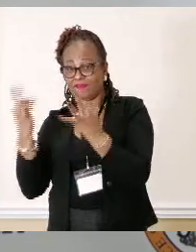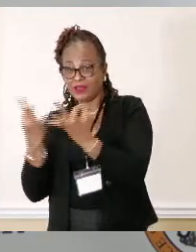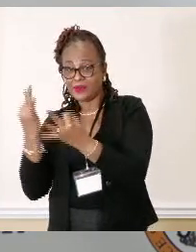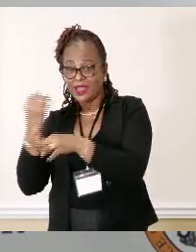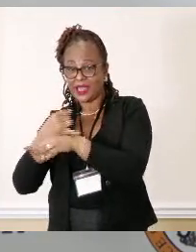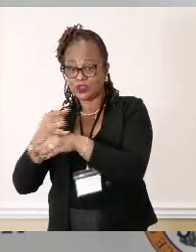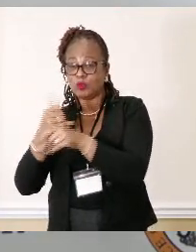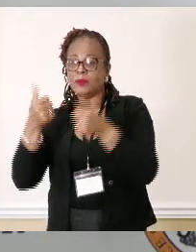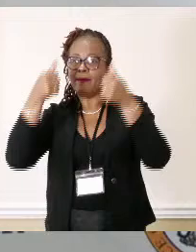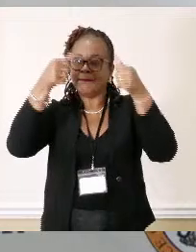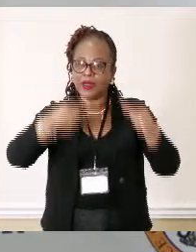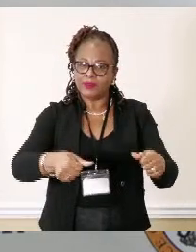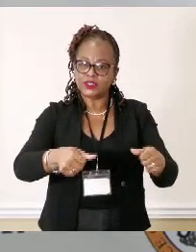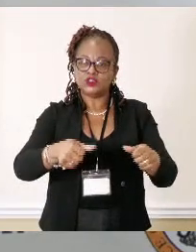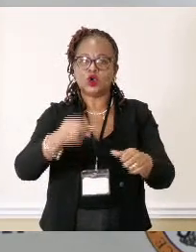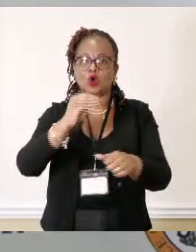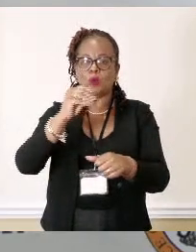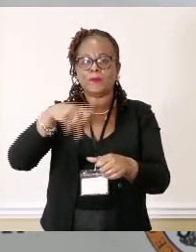published on